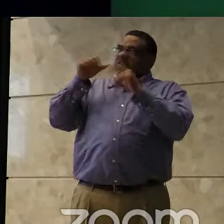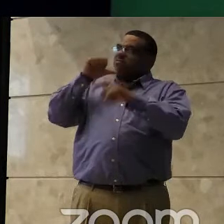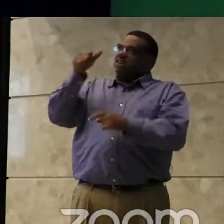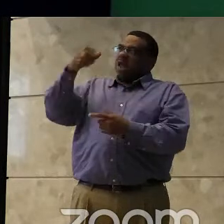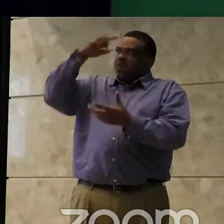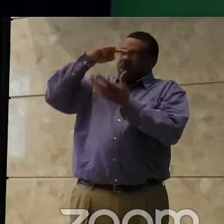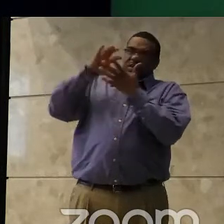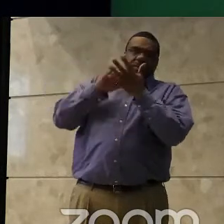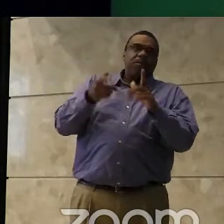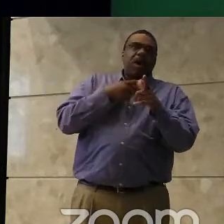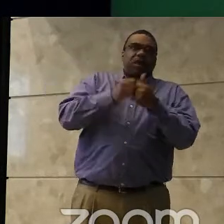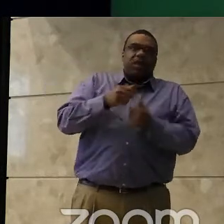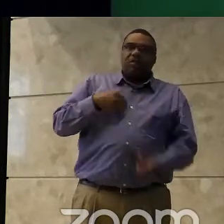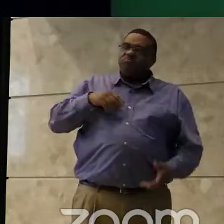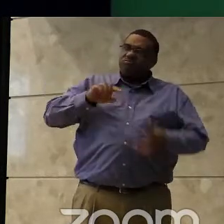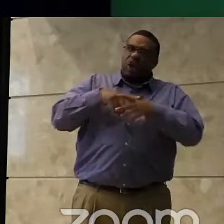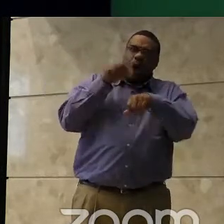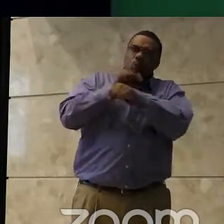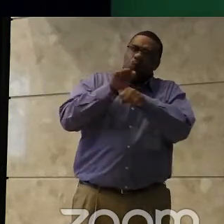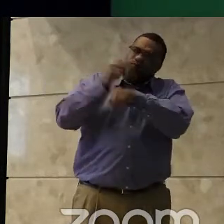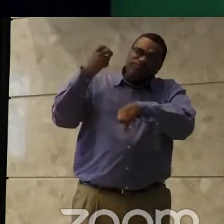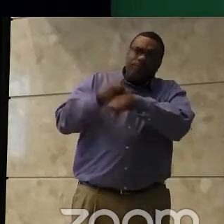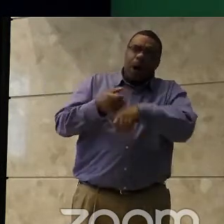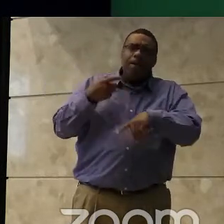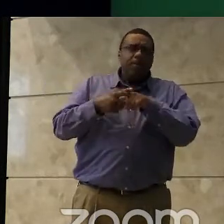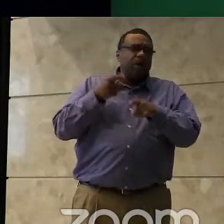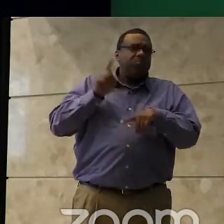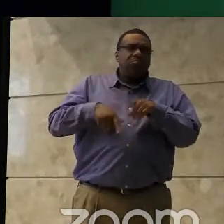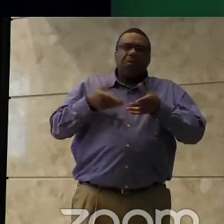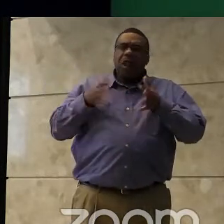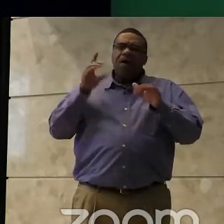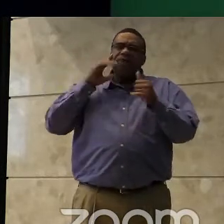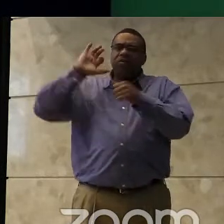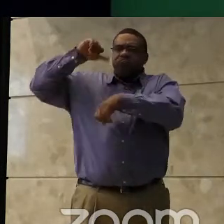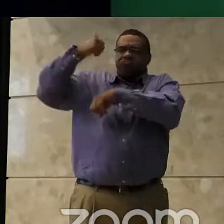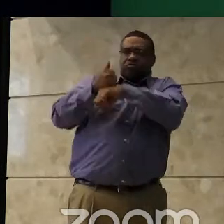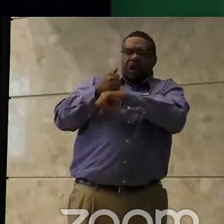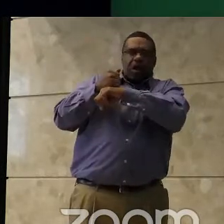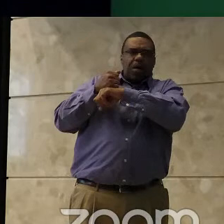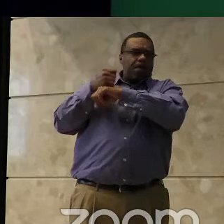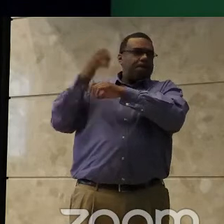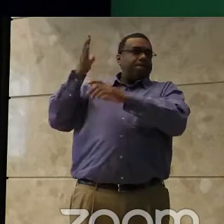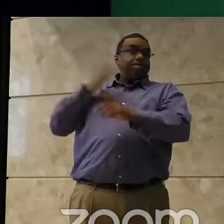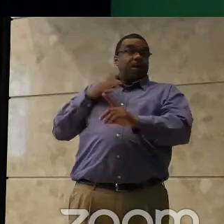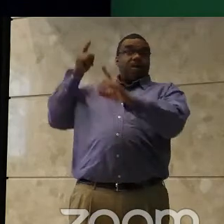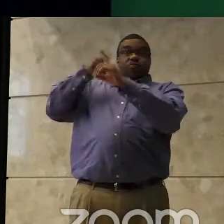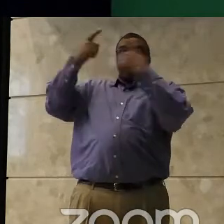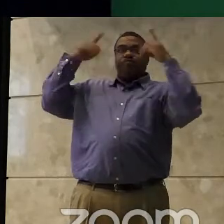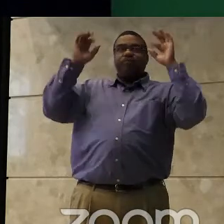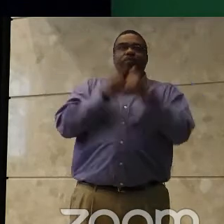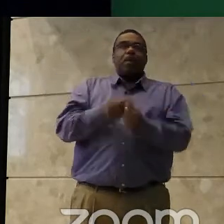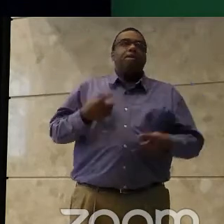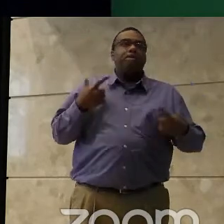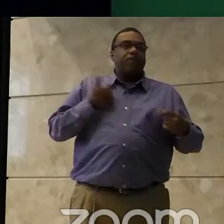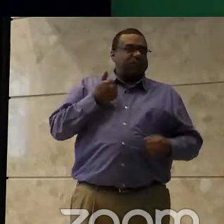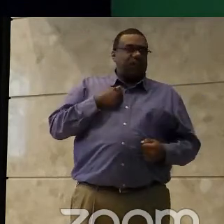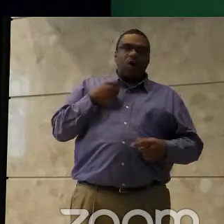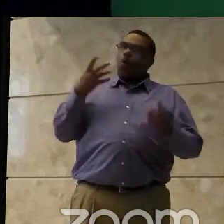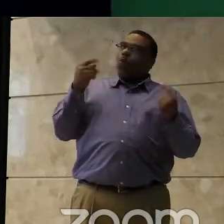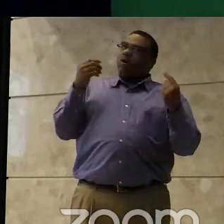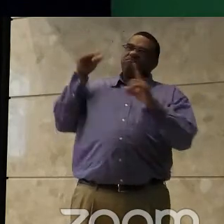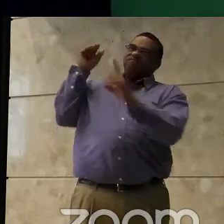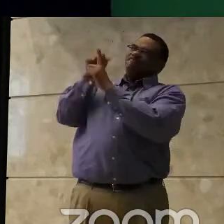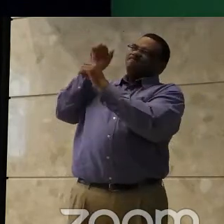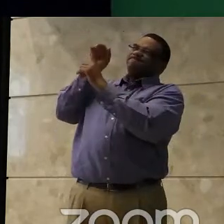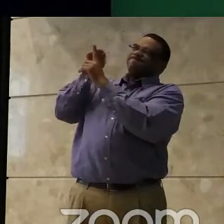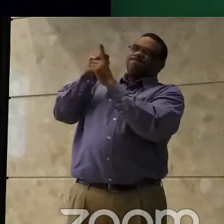working hard, but I couldn't allow him to define me. And I bugged the blank out of him because the other